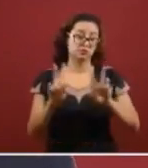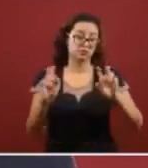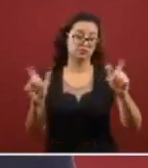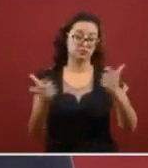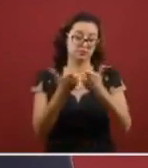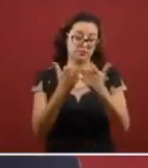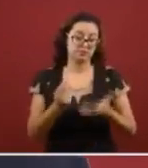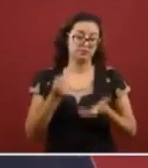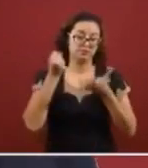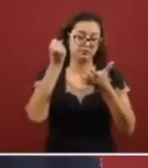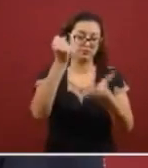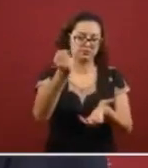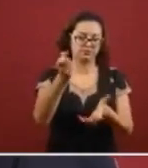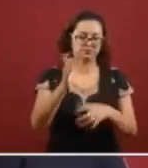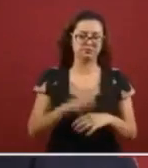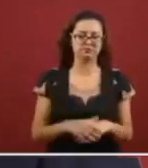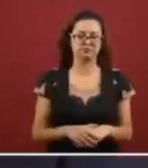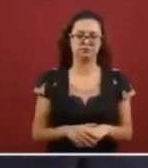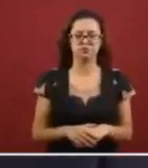of these funds.